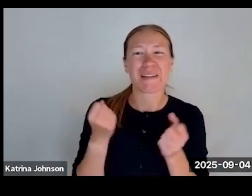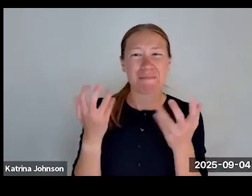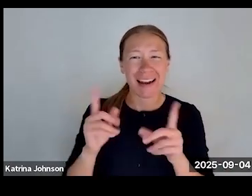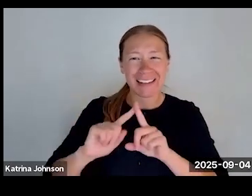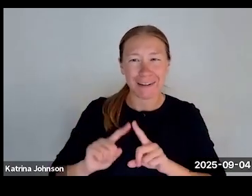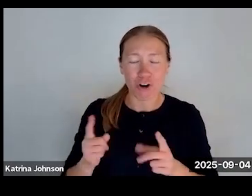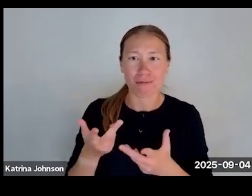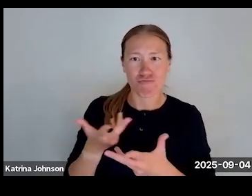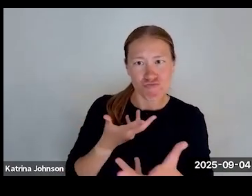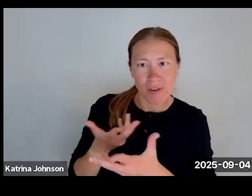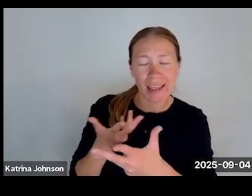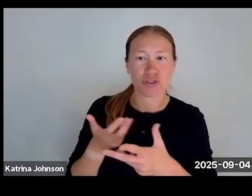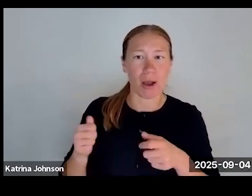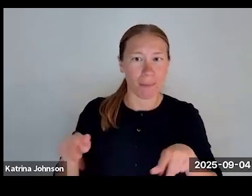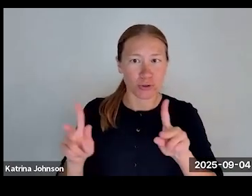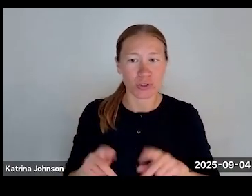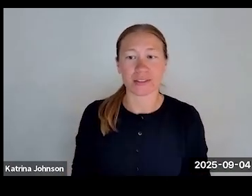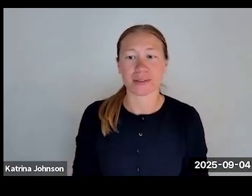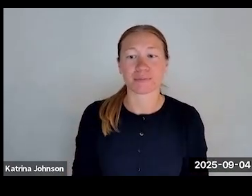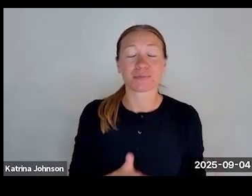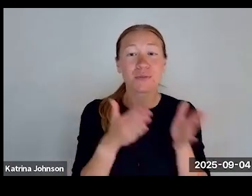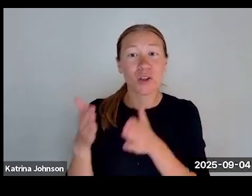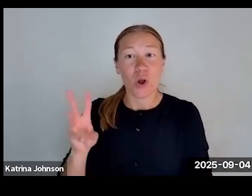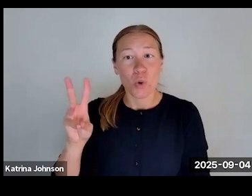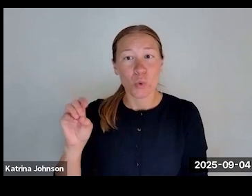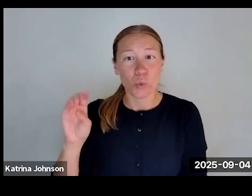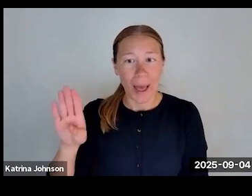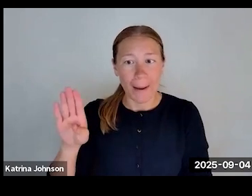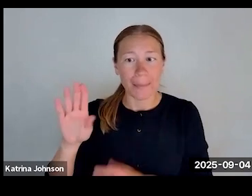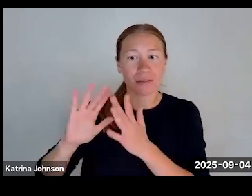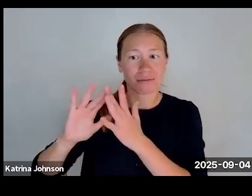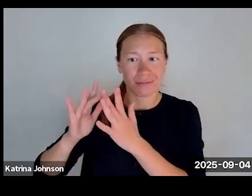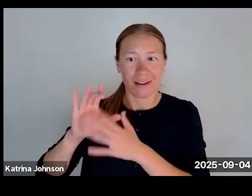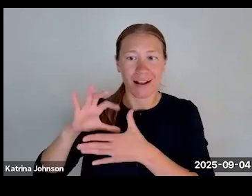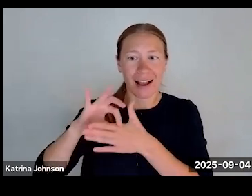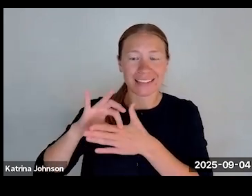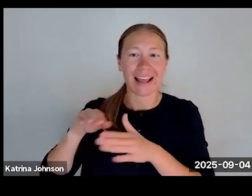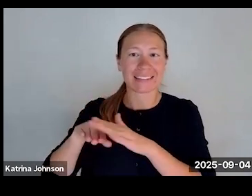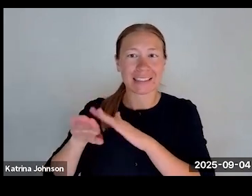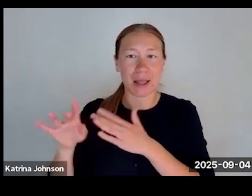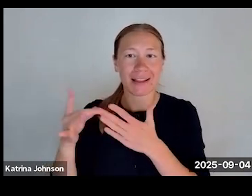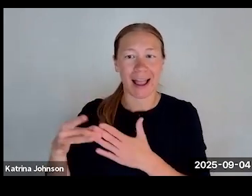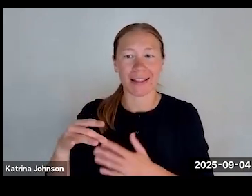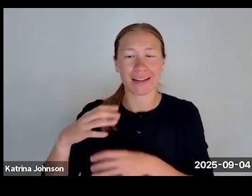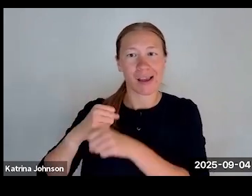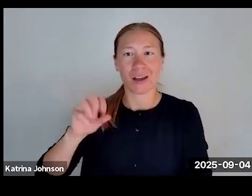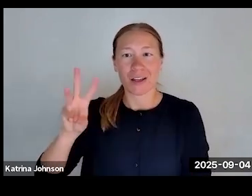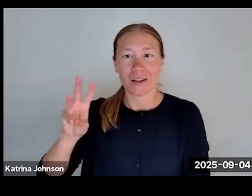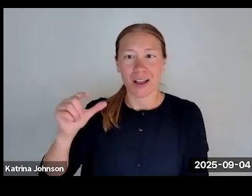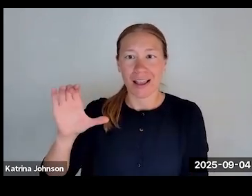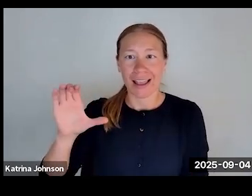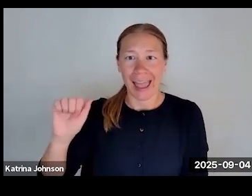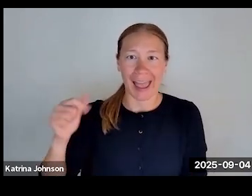engagement. The Web Content Accessibility Guidelines, or WCAG, are incorporated into